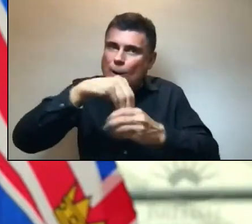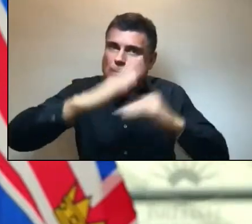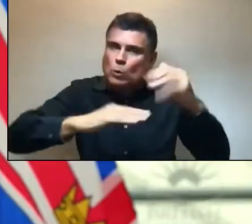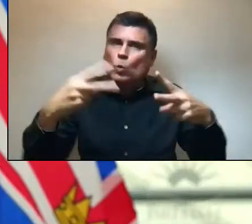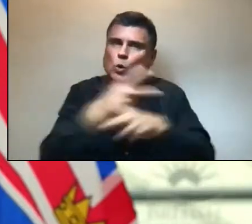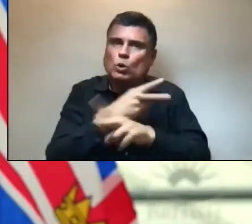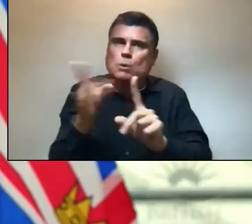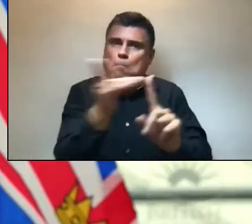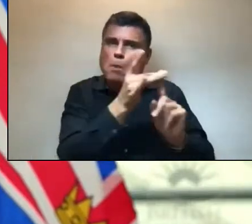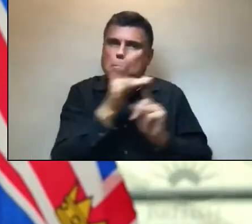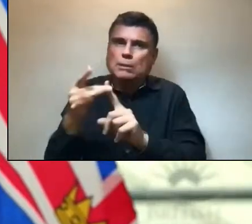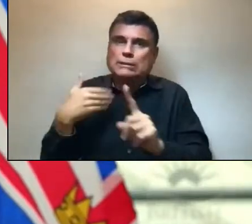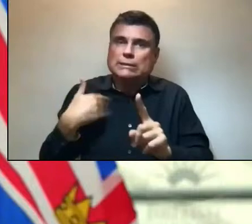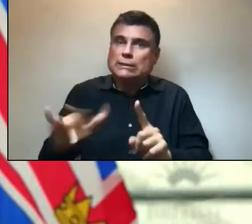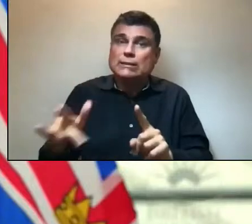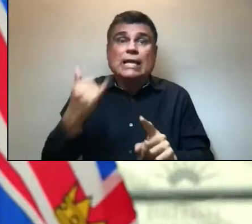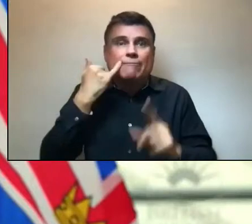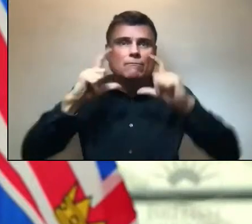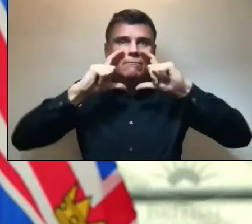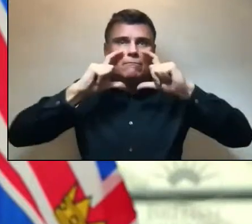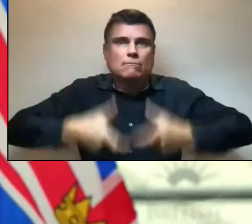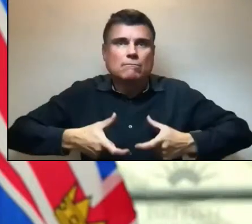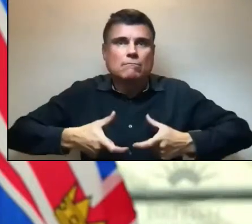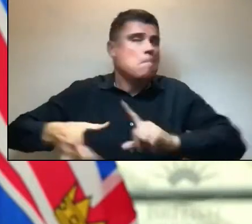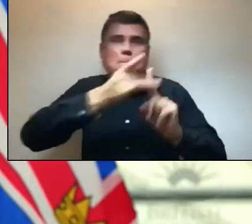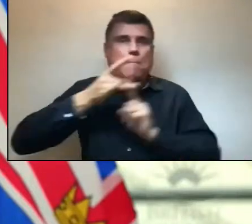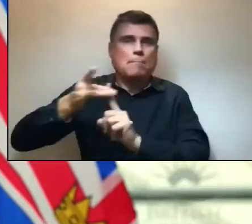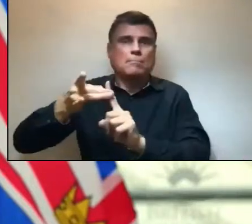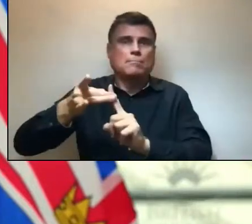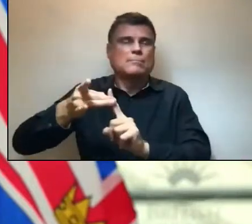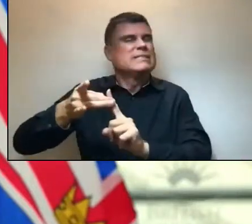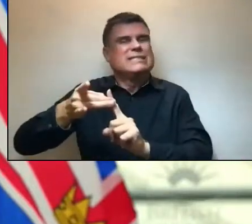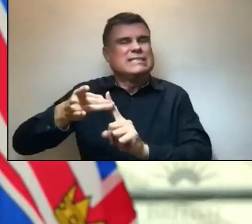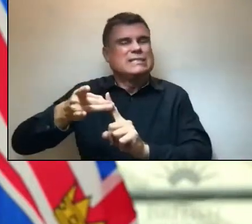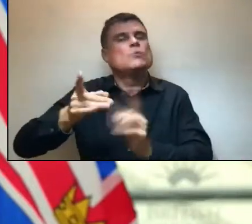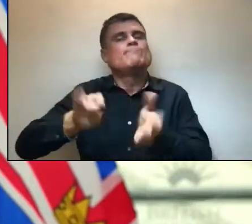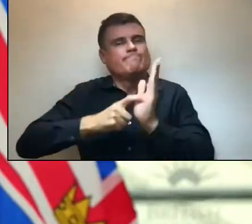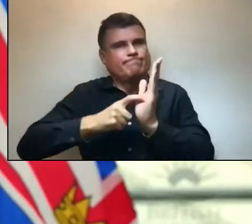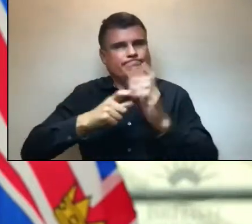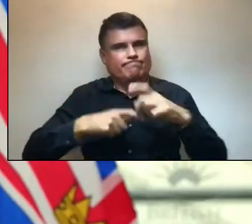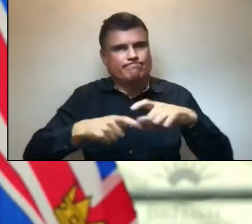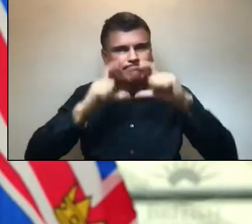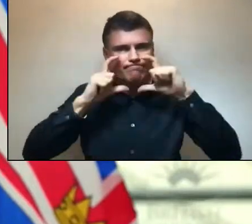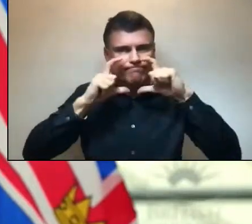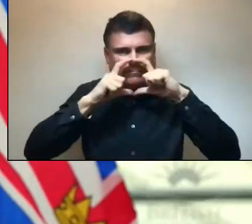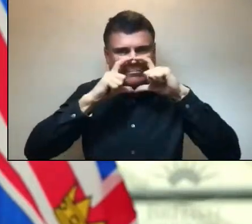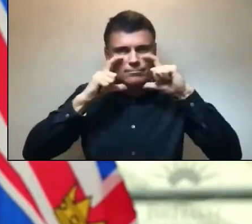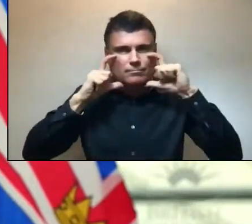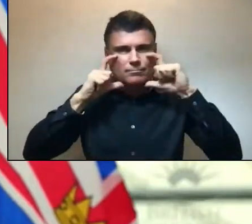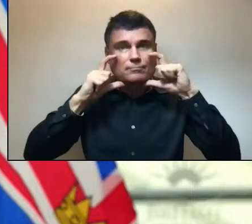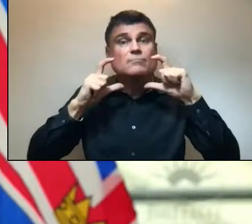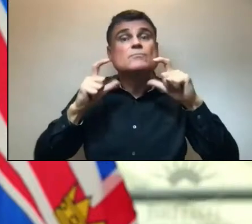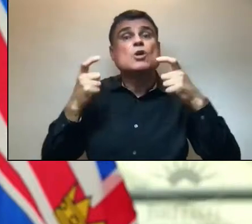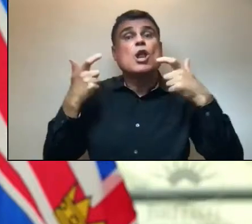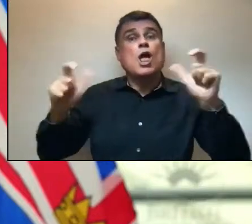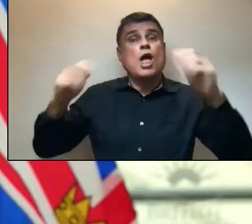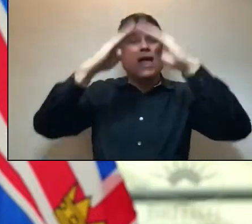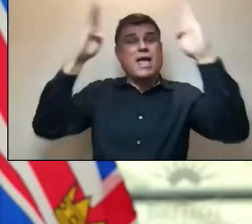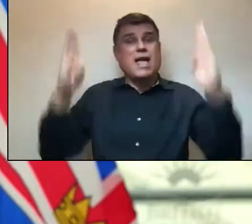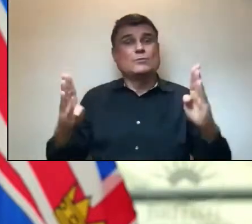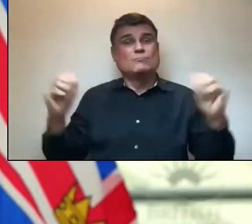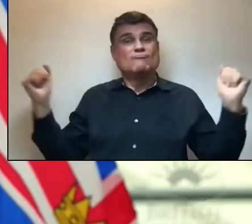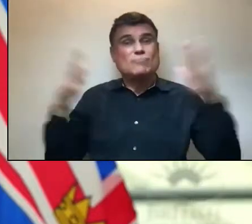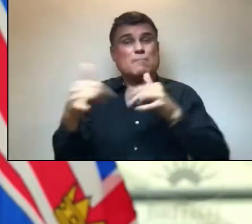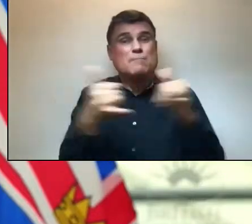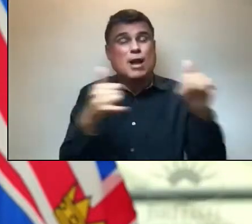So those large host parties, we've seen what can happen with those, even if people are vaccinated. So